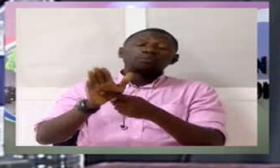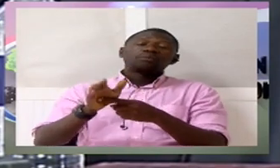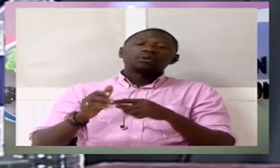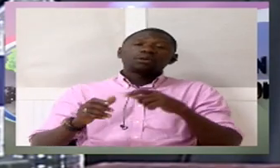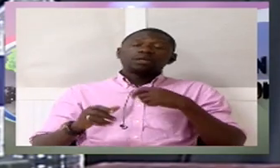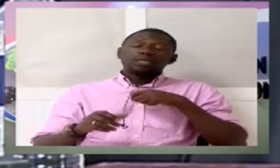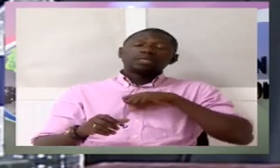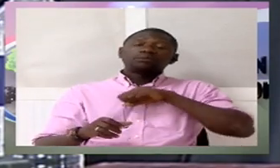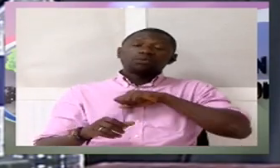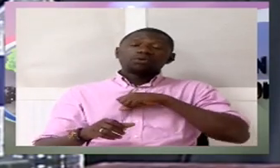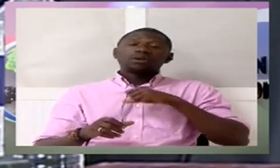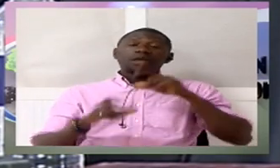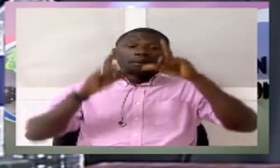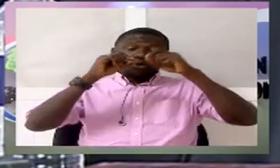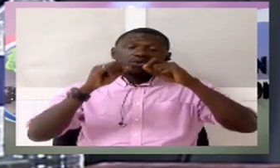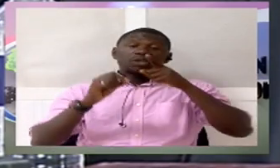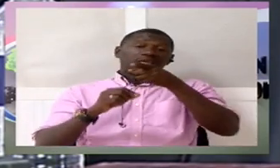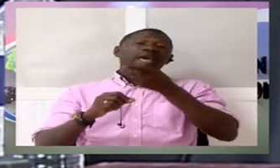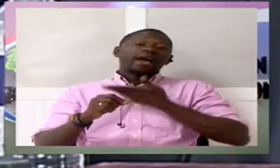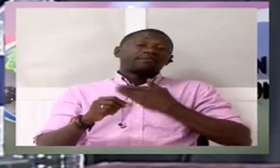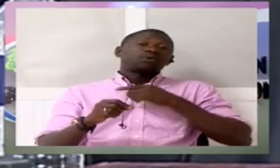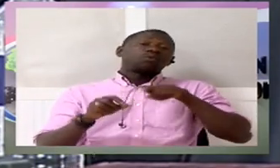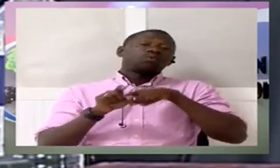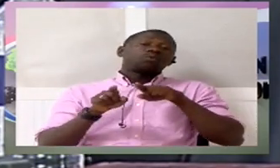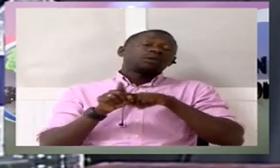showed him a photograph he had with Baba.